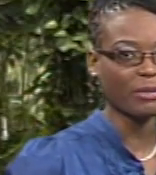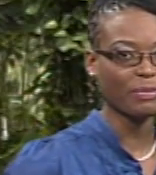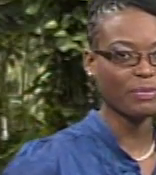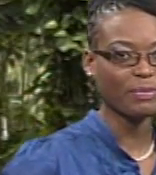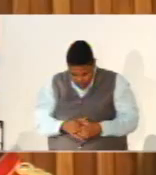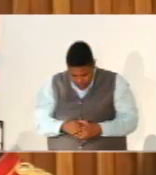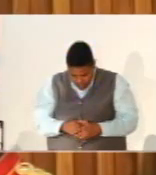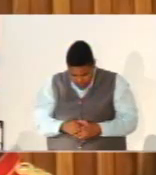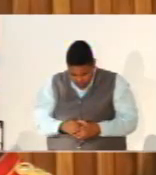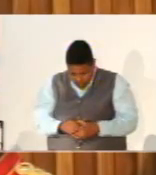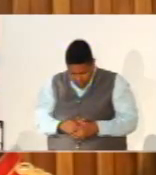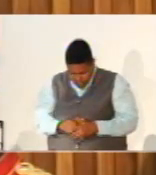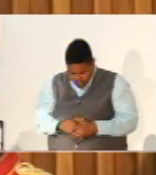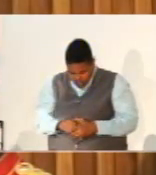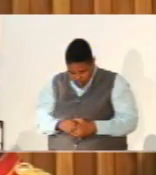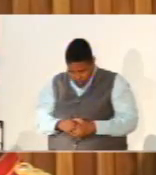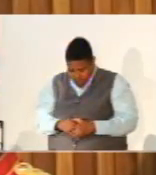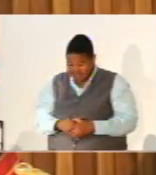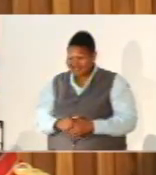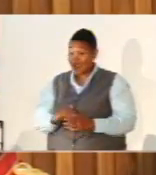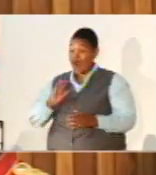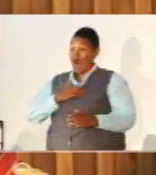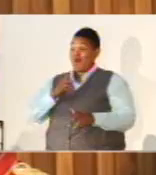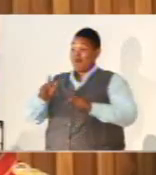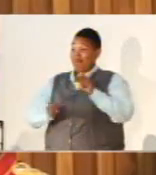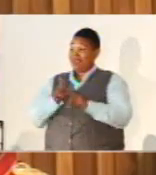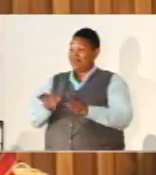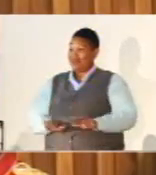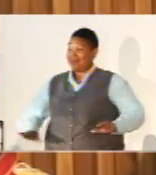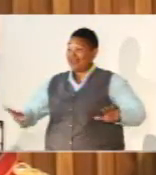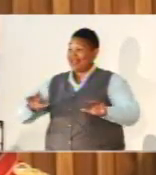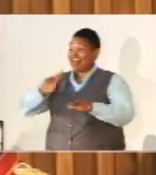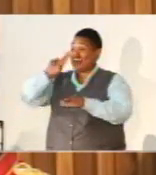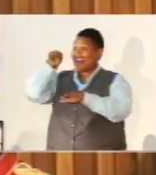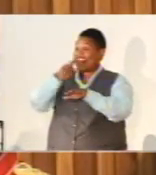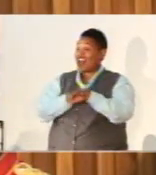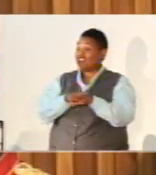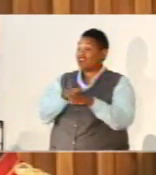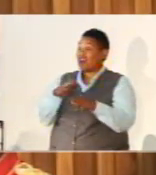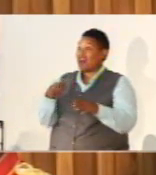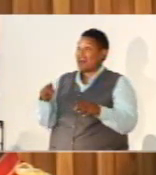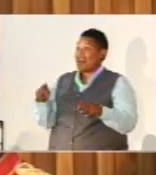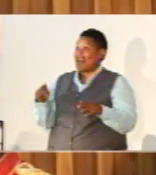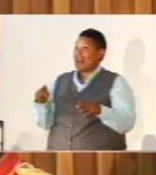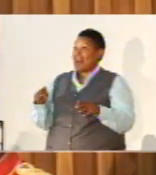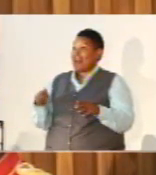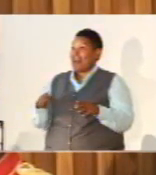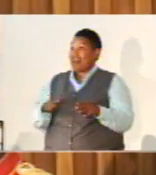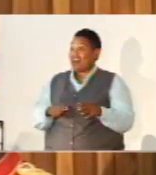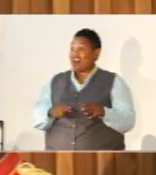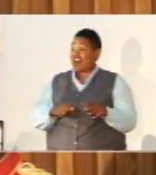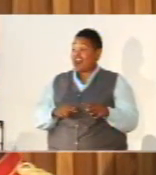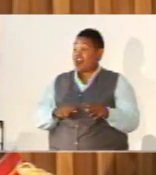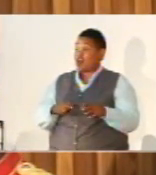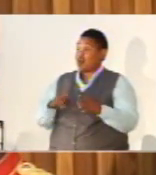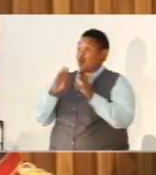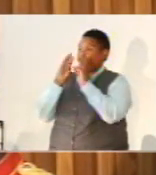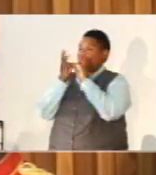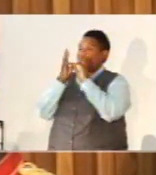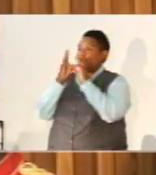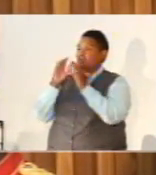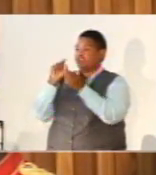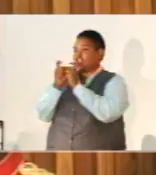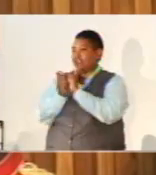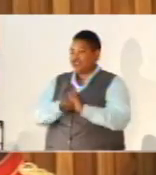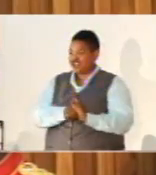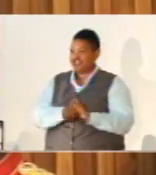reason. Apart from our people, the natural environment is our most precious resource.